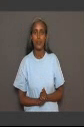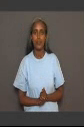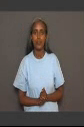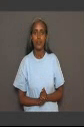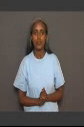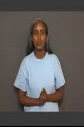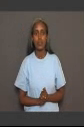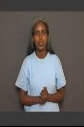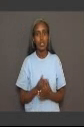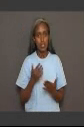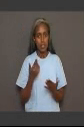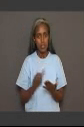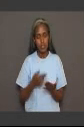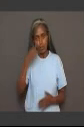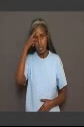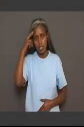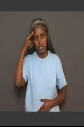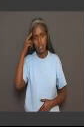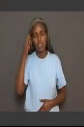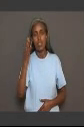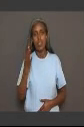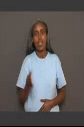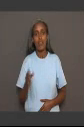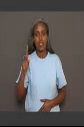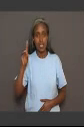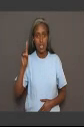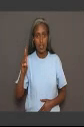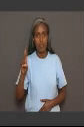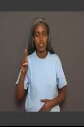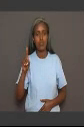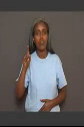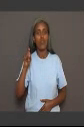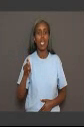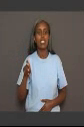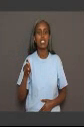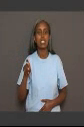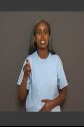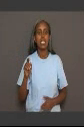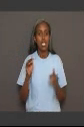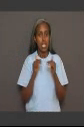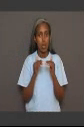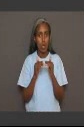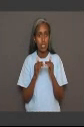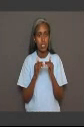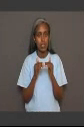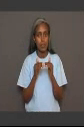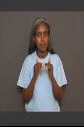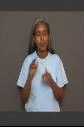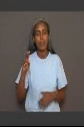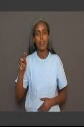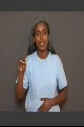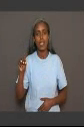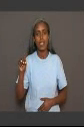In that case, f derivative of x equals